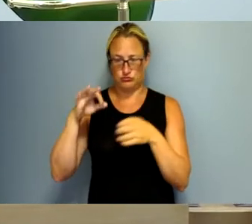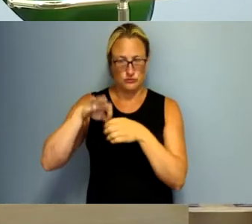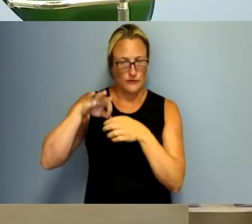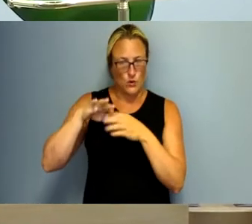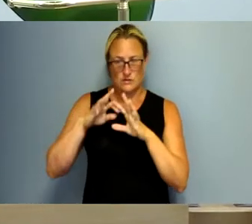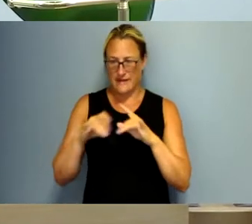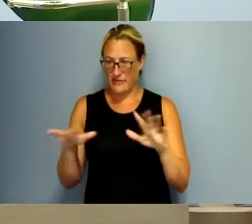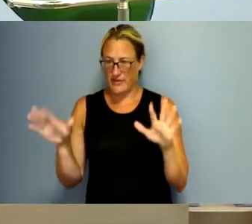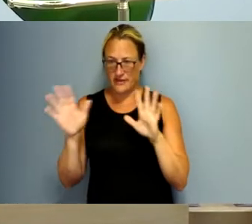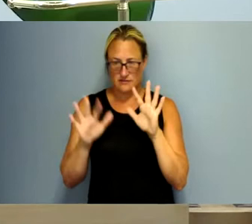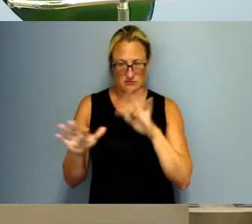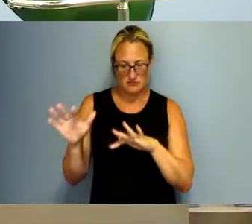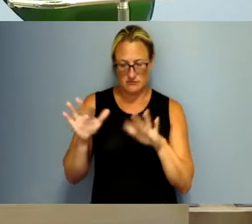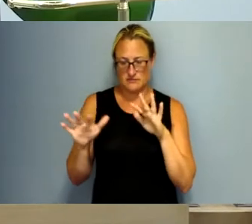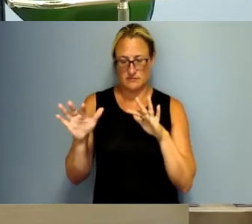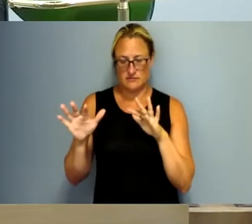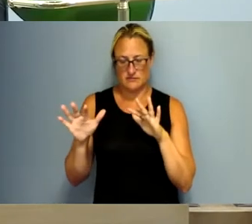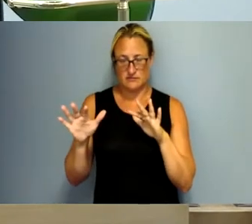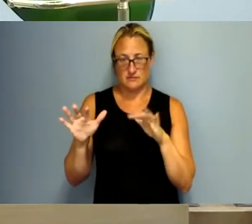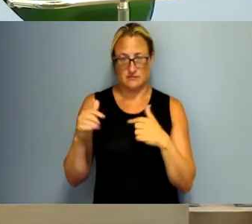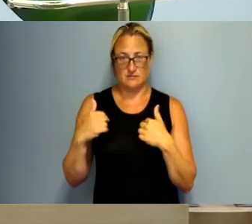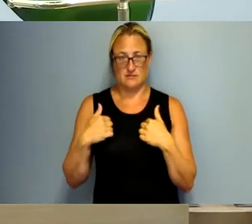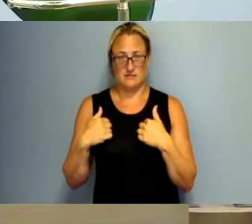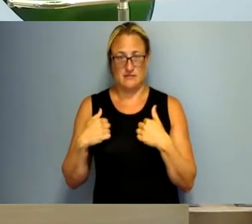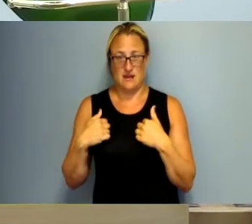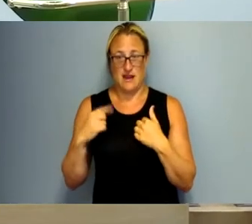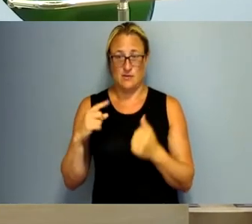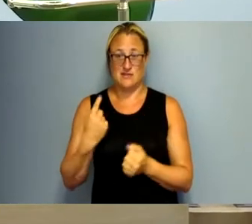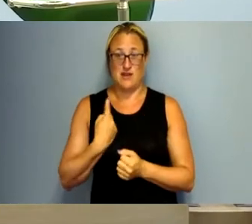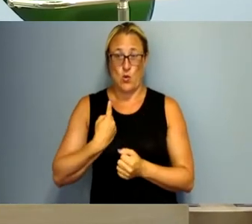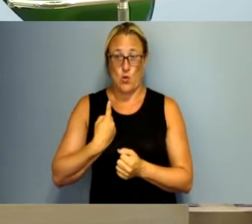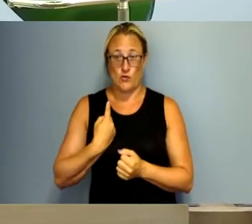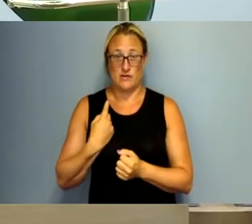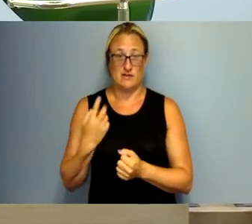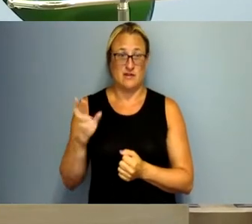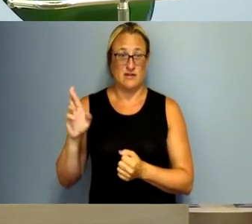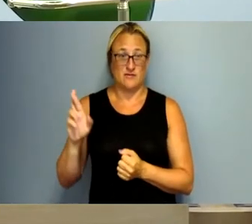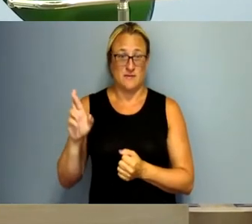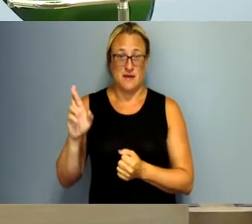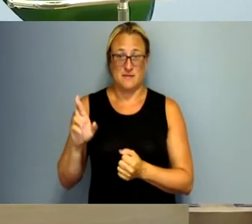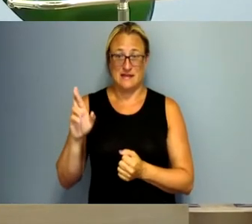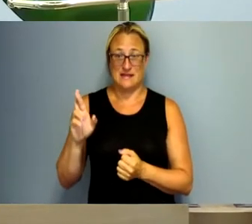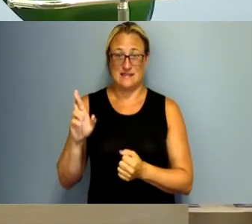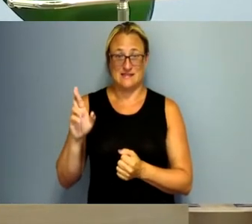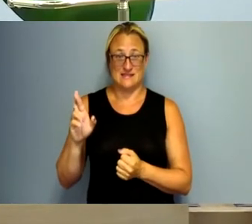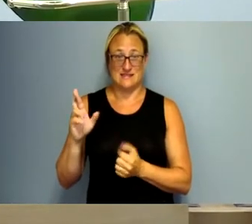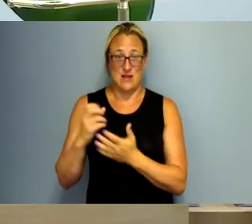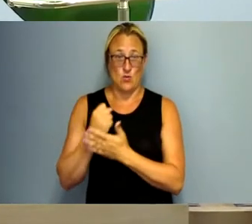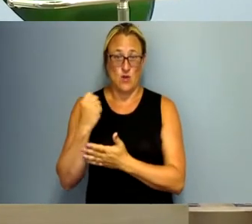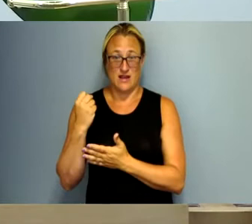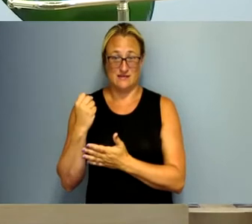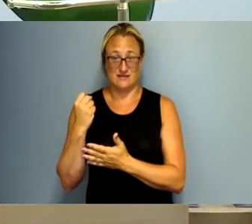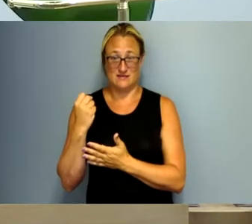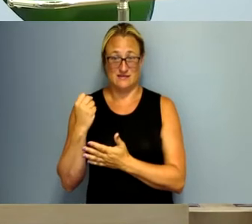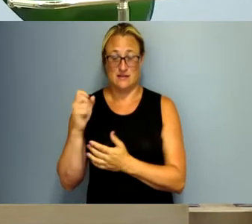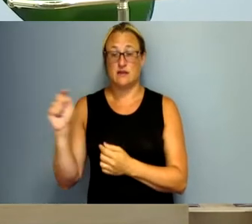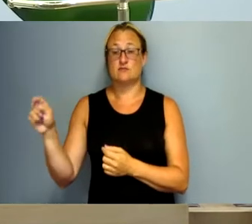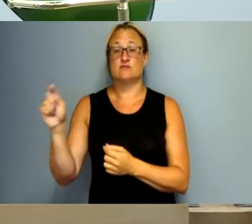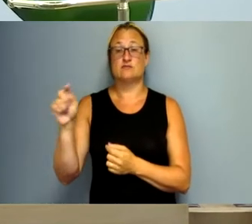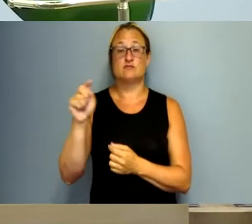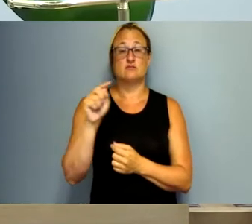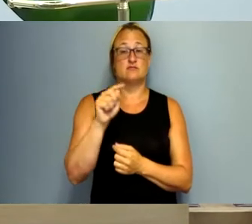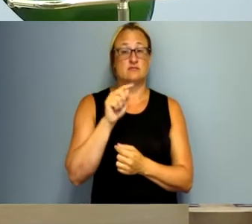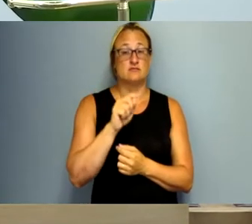and I was the only Republican that won. All the other